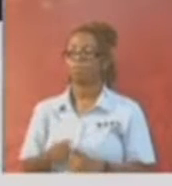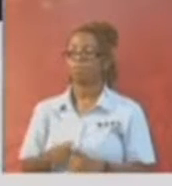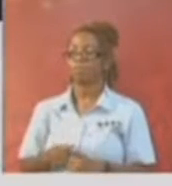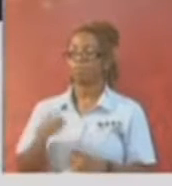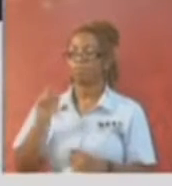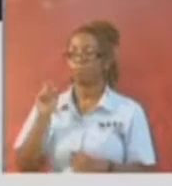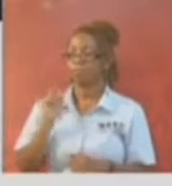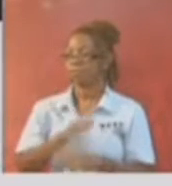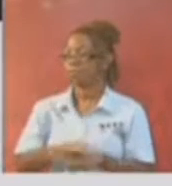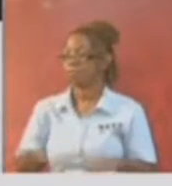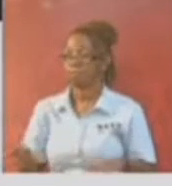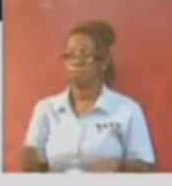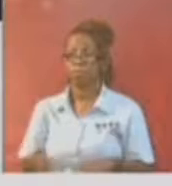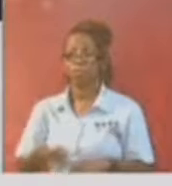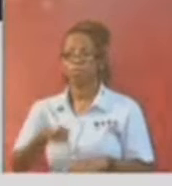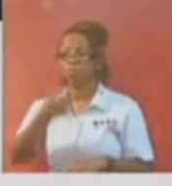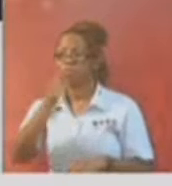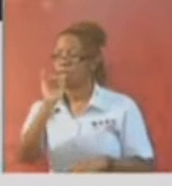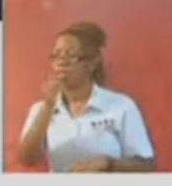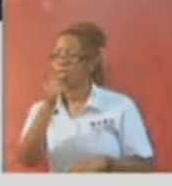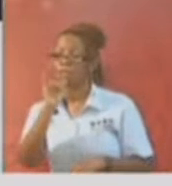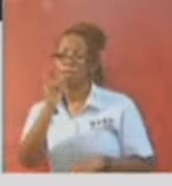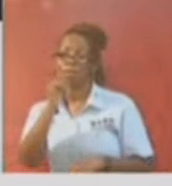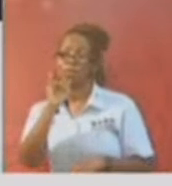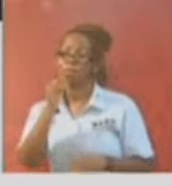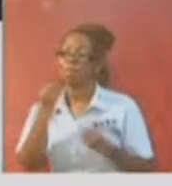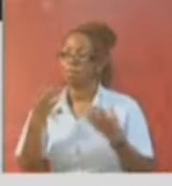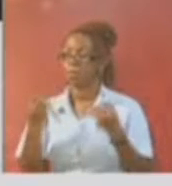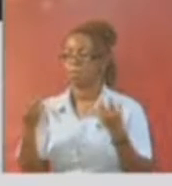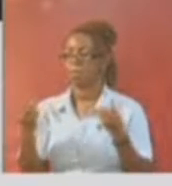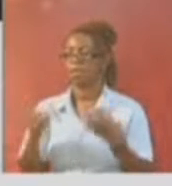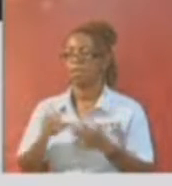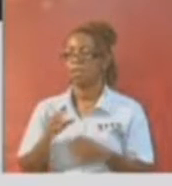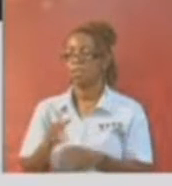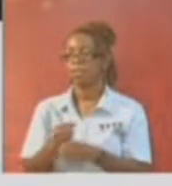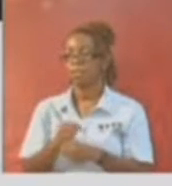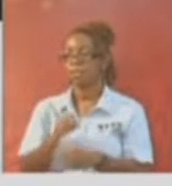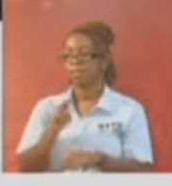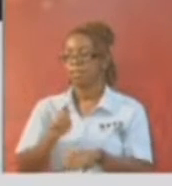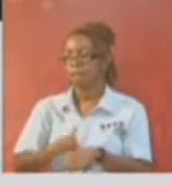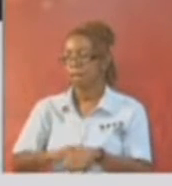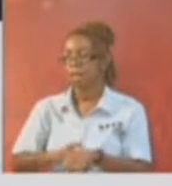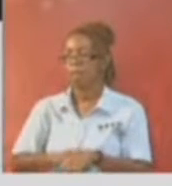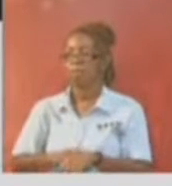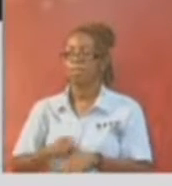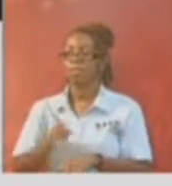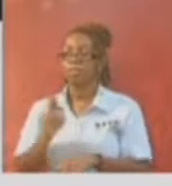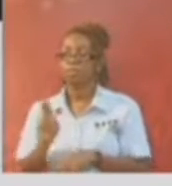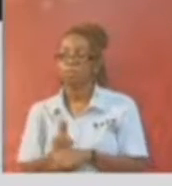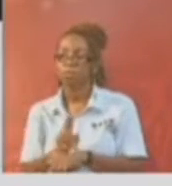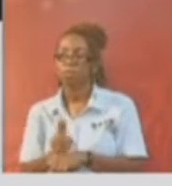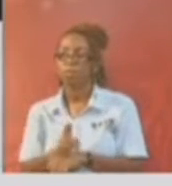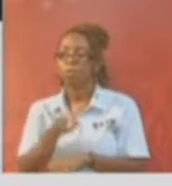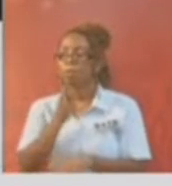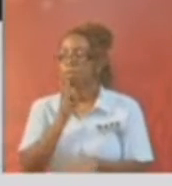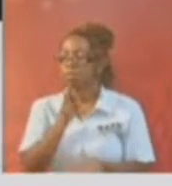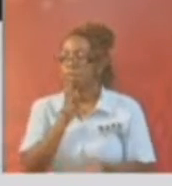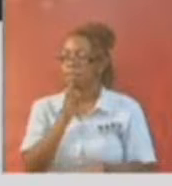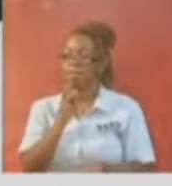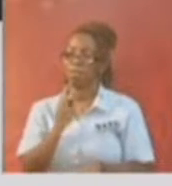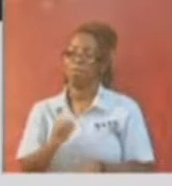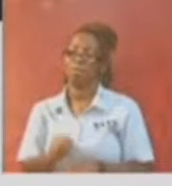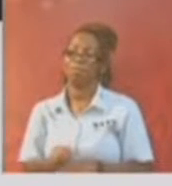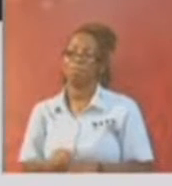should. Space out your drinks. It takes the body approximately 2 hours on average to metabolize